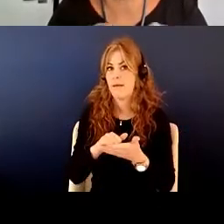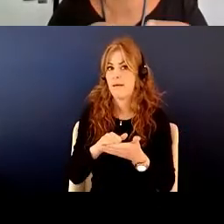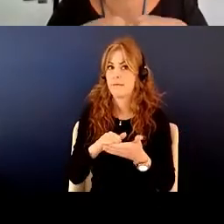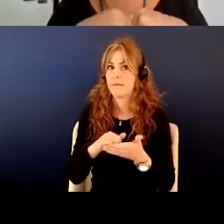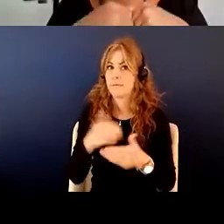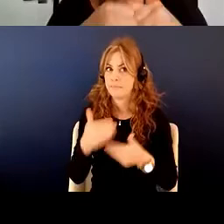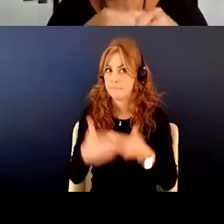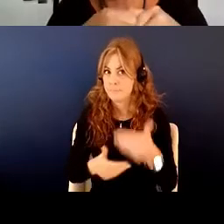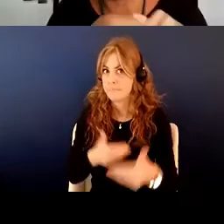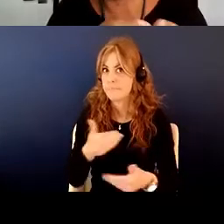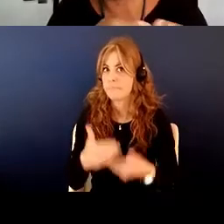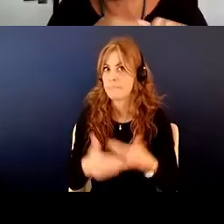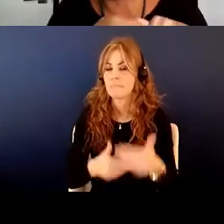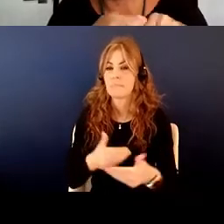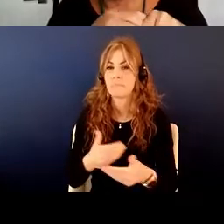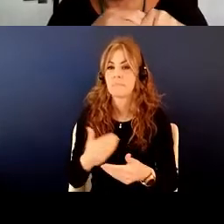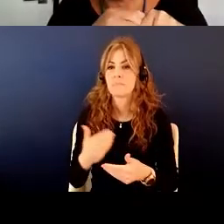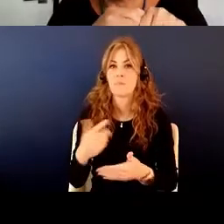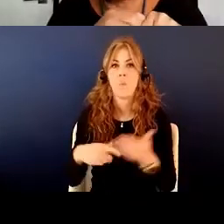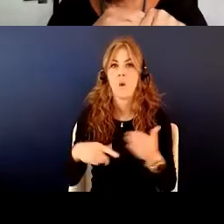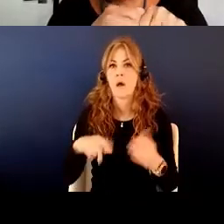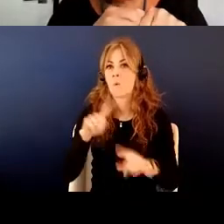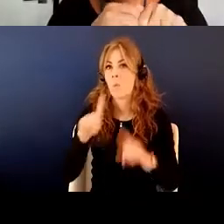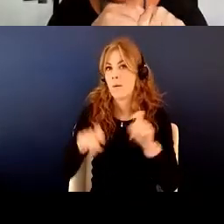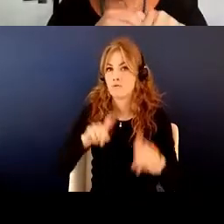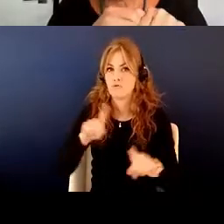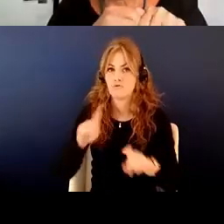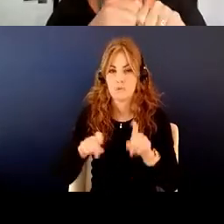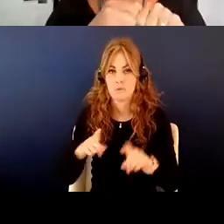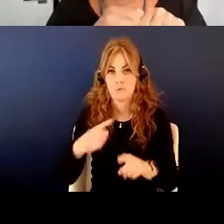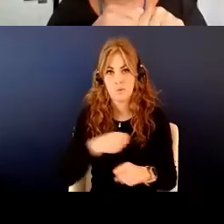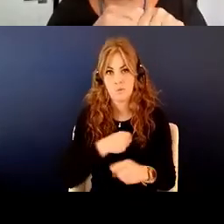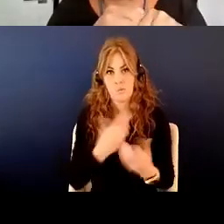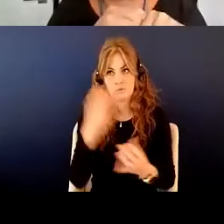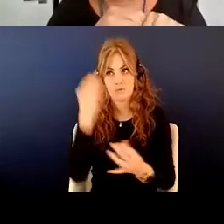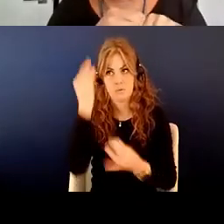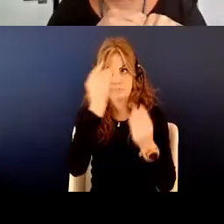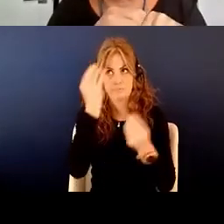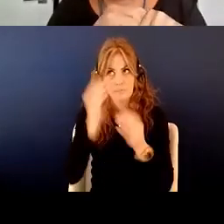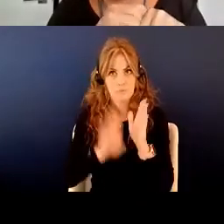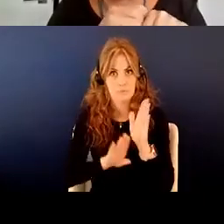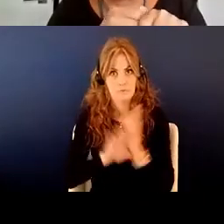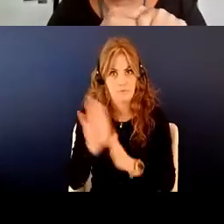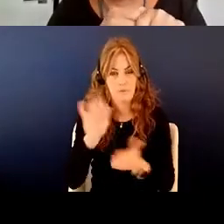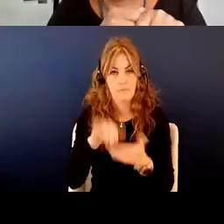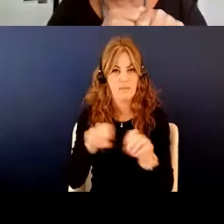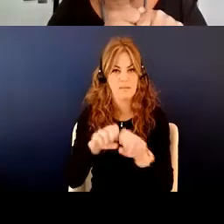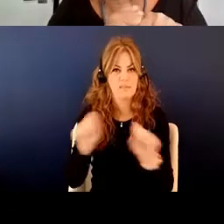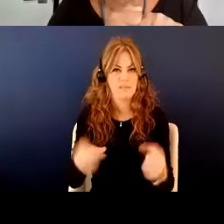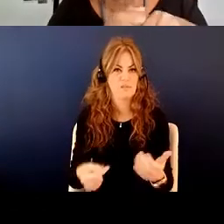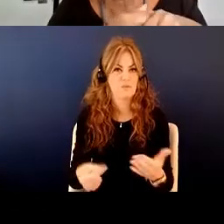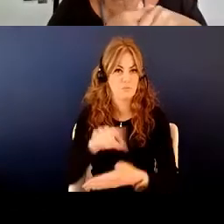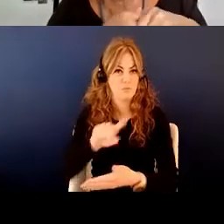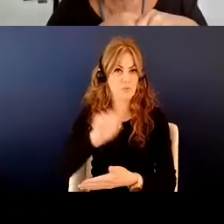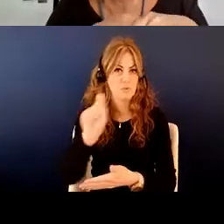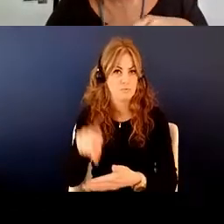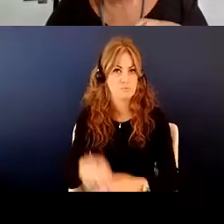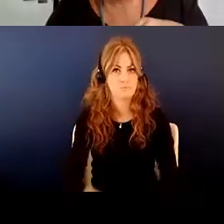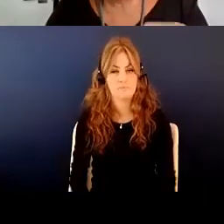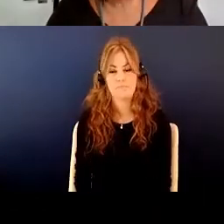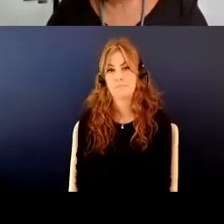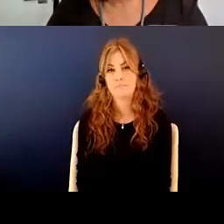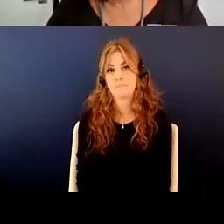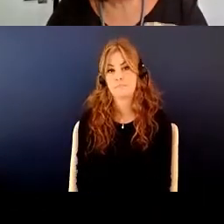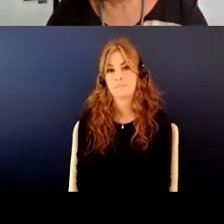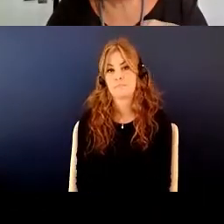ahead? What are the questions that we might want to really think about as we're developing that systematic review question? And